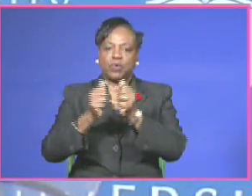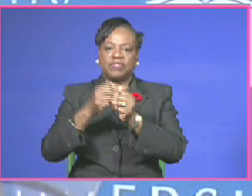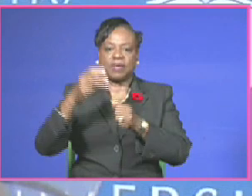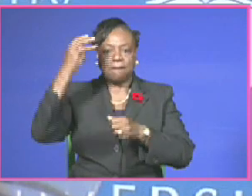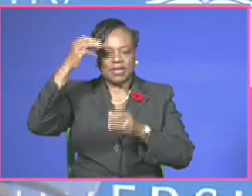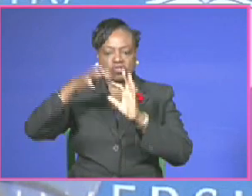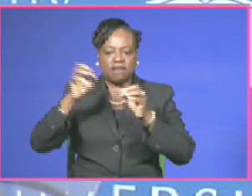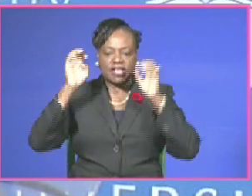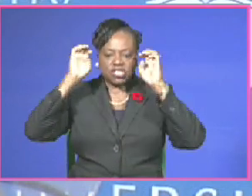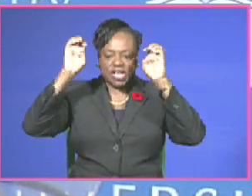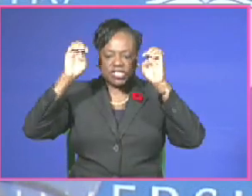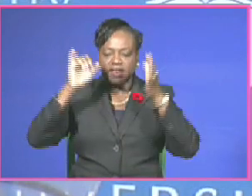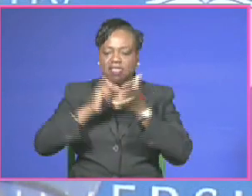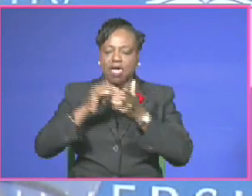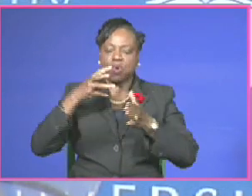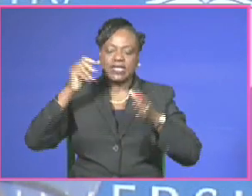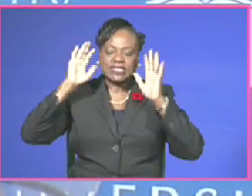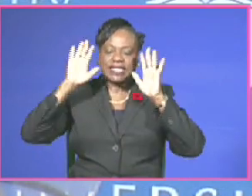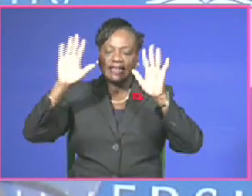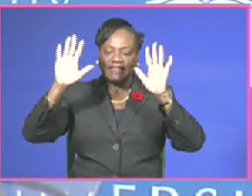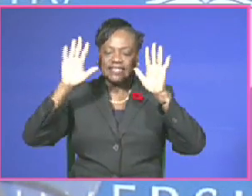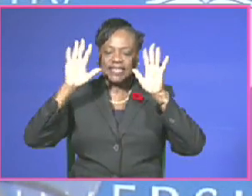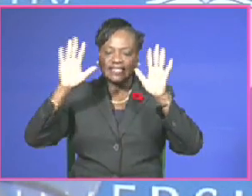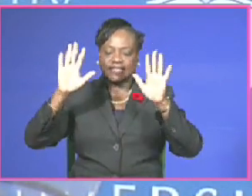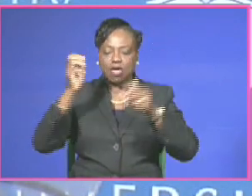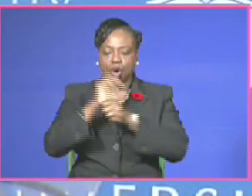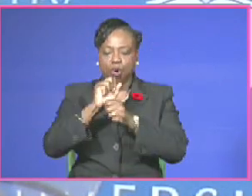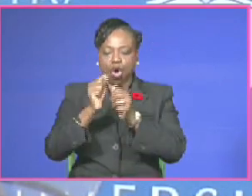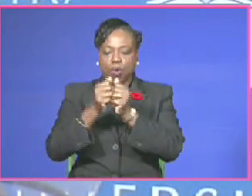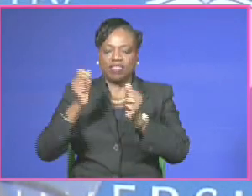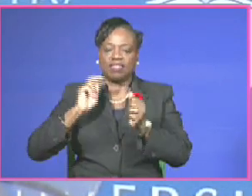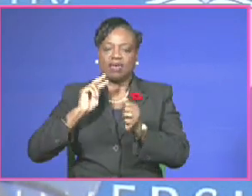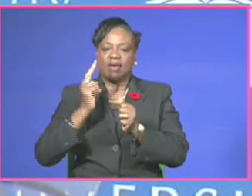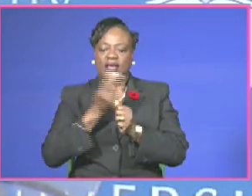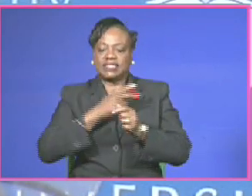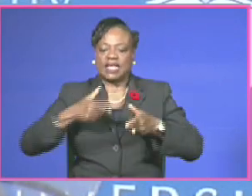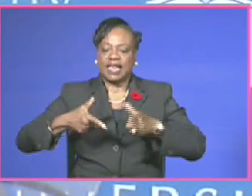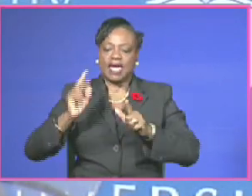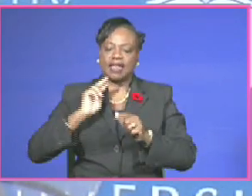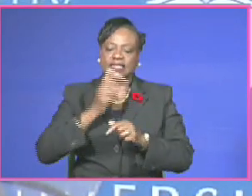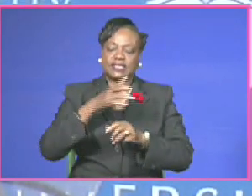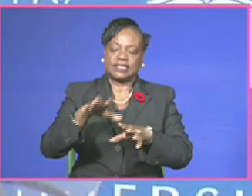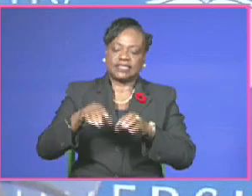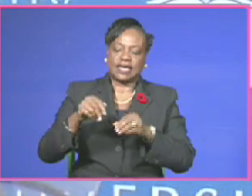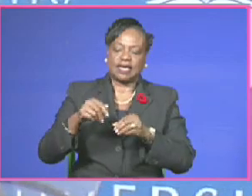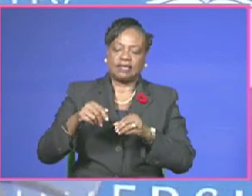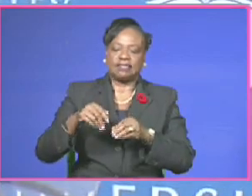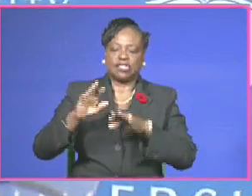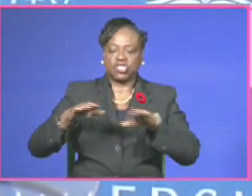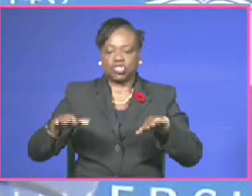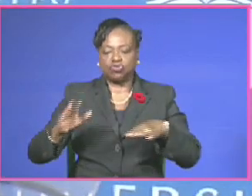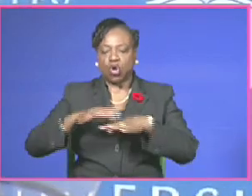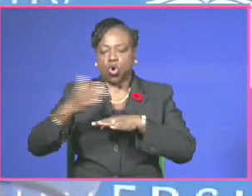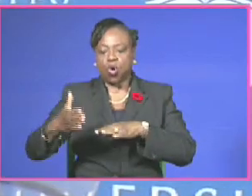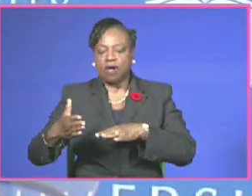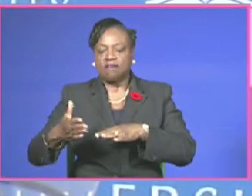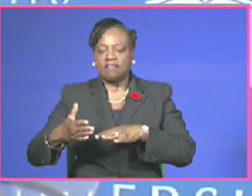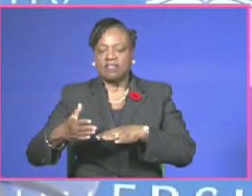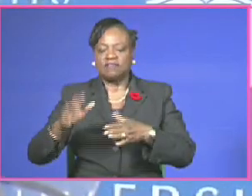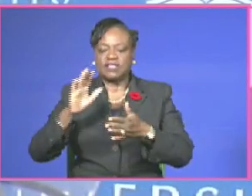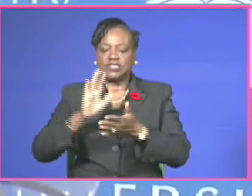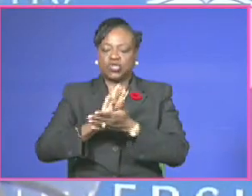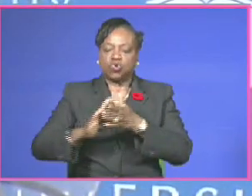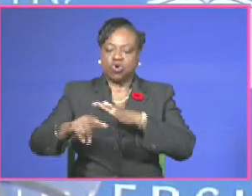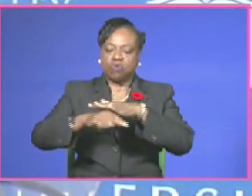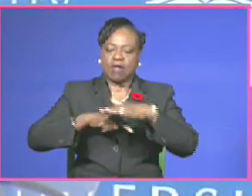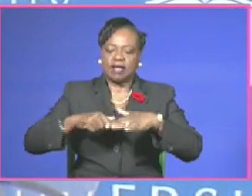fantastic. They have worked with us, endorsed us, let us take kids off their campus to the pools to teach to swim. And